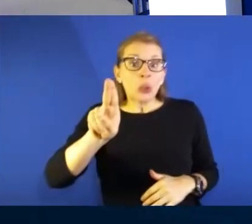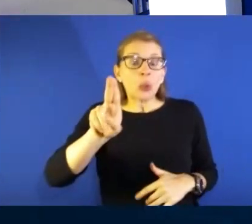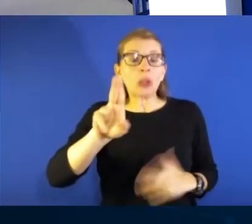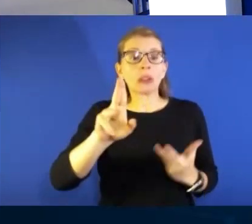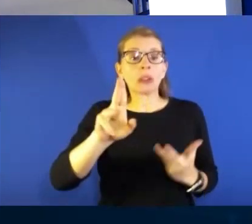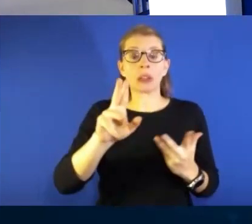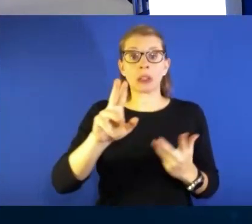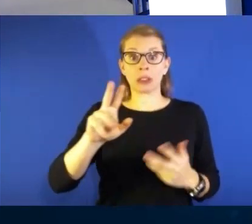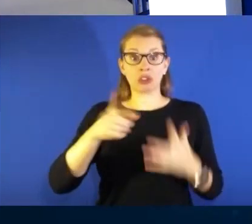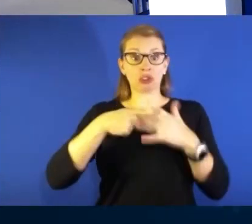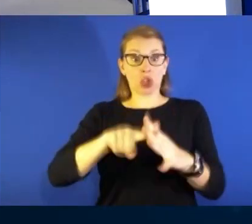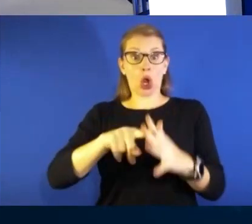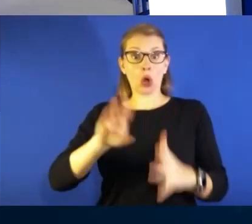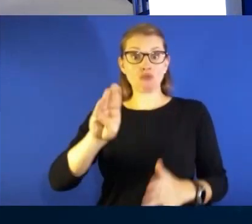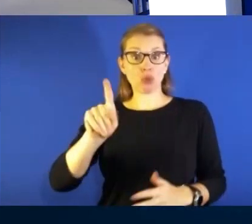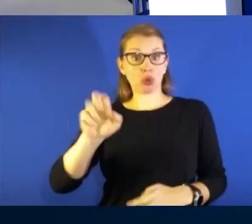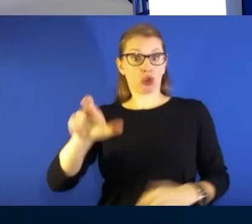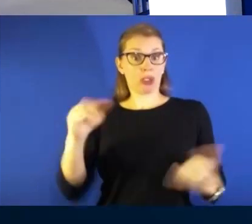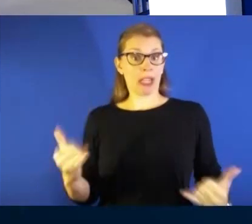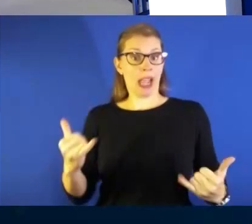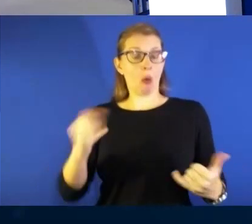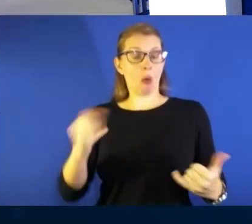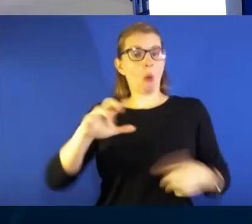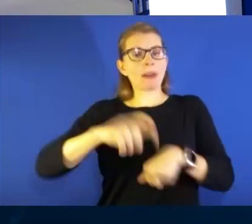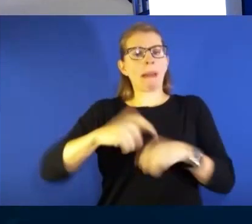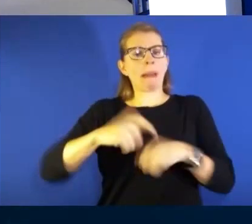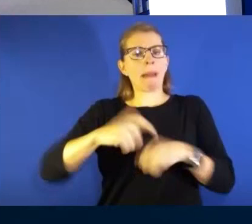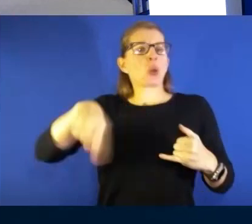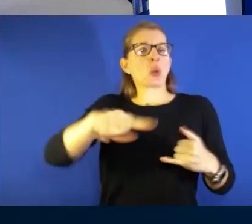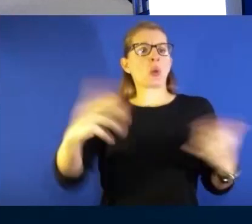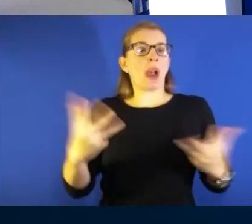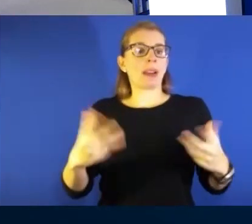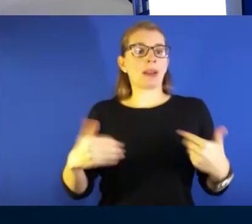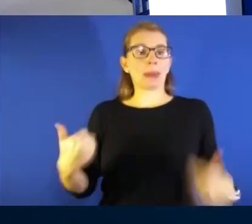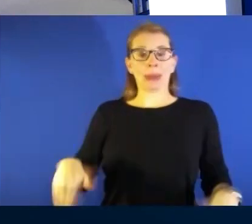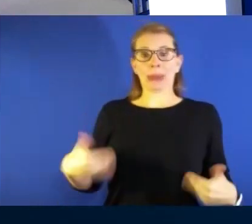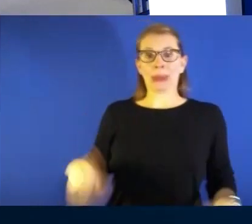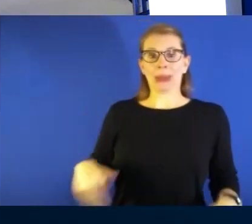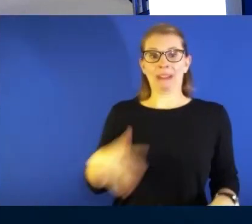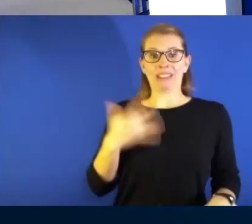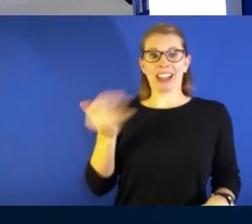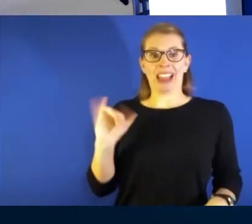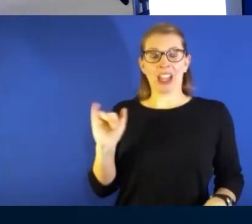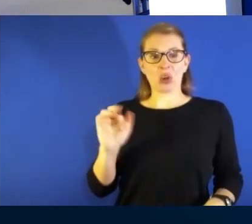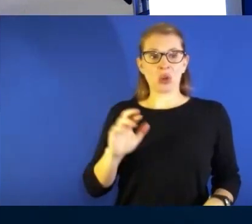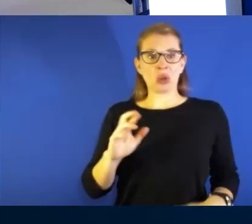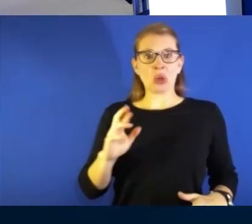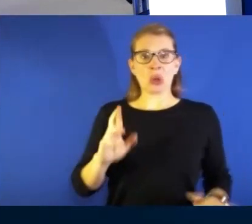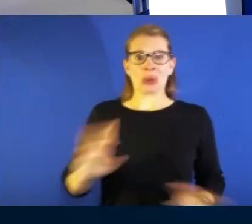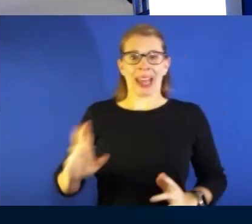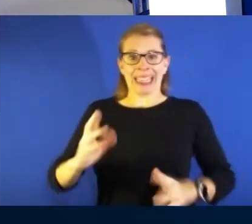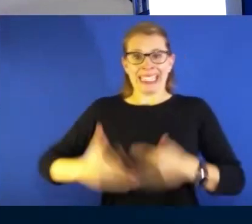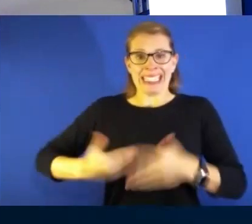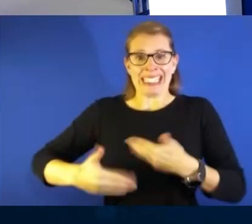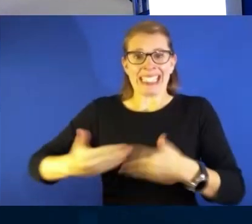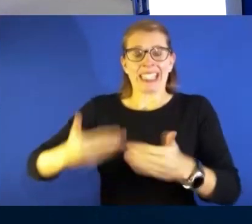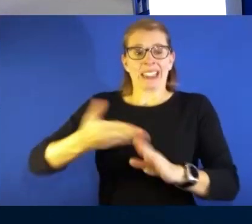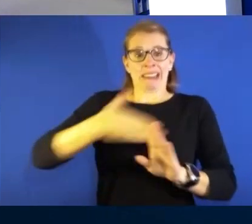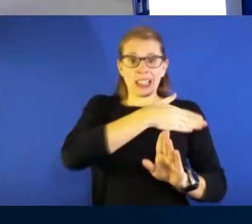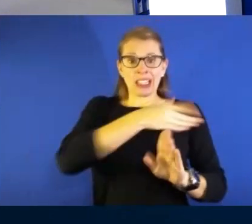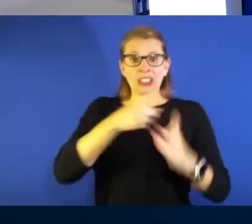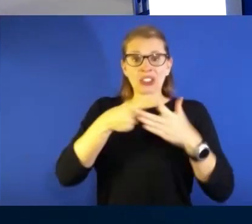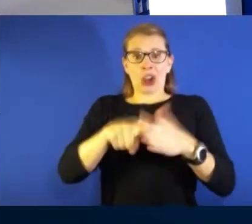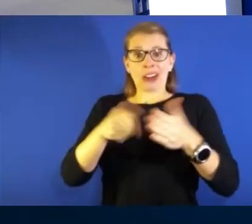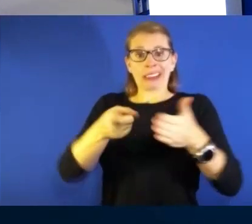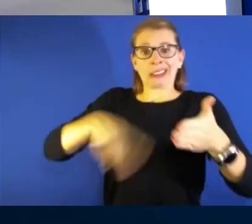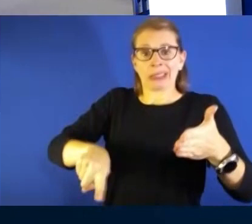boosters today, or what's the timeline for you? Yeah. Oh goodness, I feel like we're ramping up and hopefully going to be able to start next week. As I was